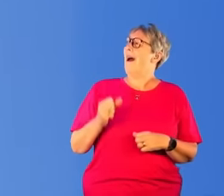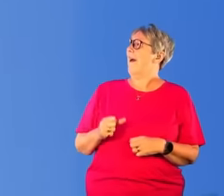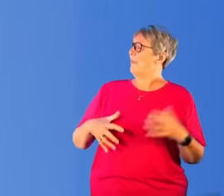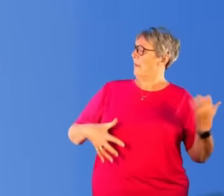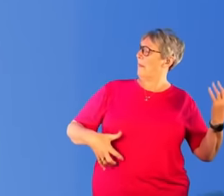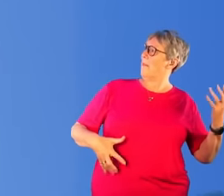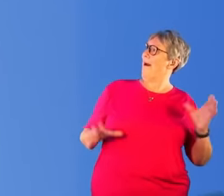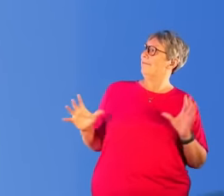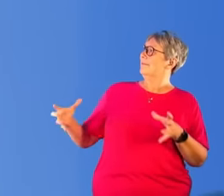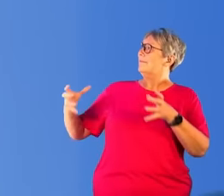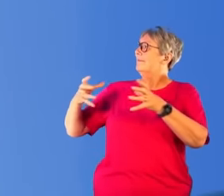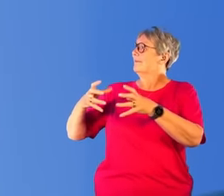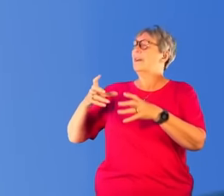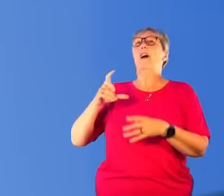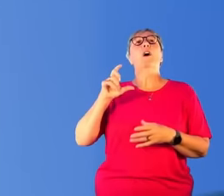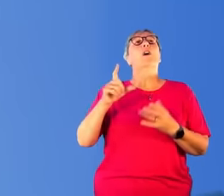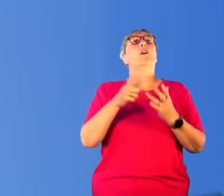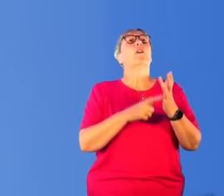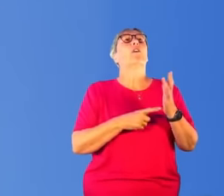band with us, hasn't it?